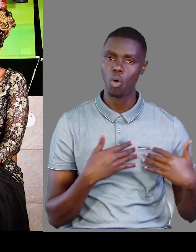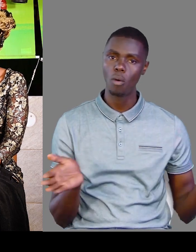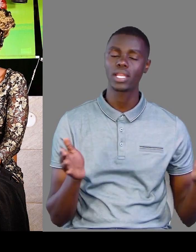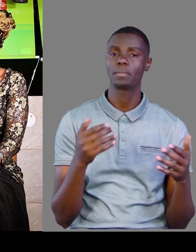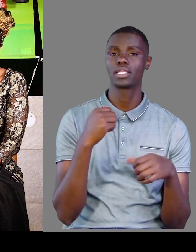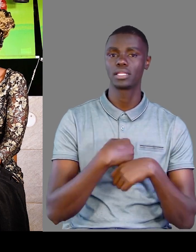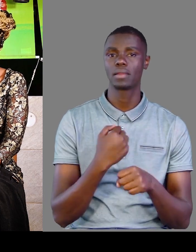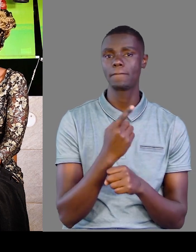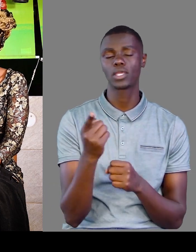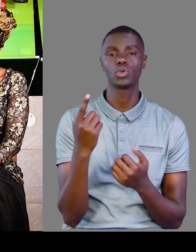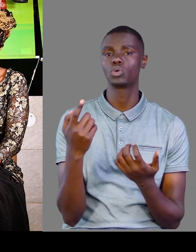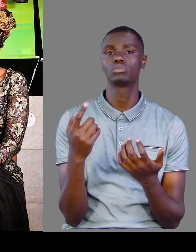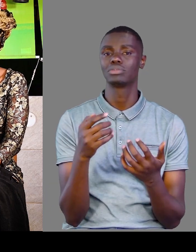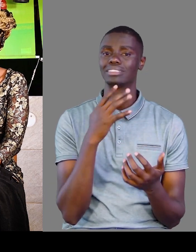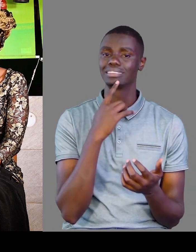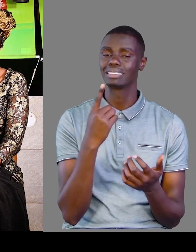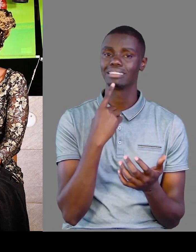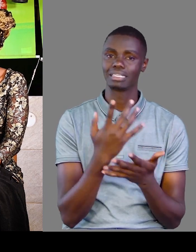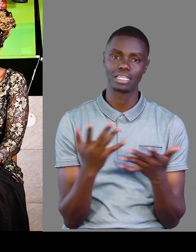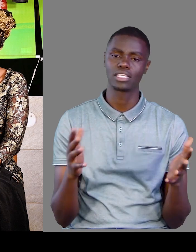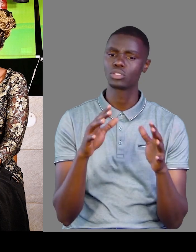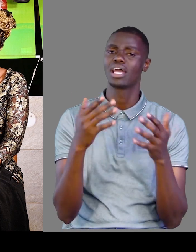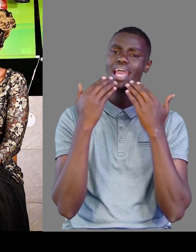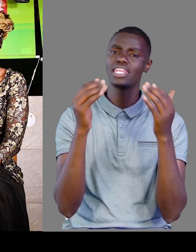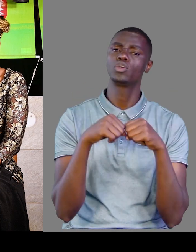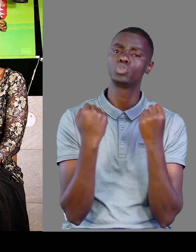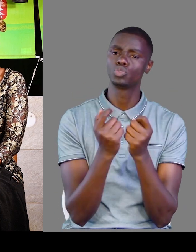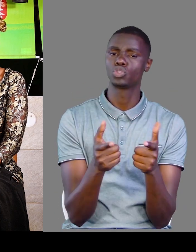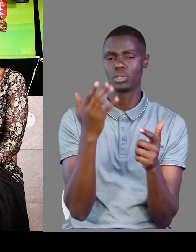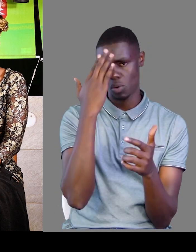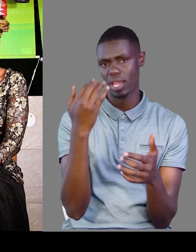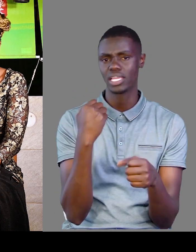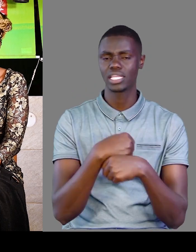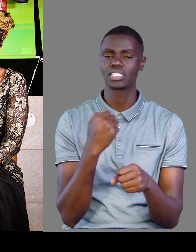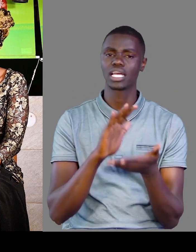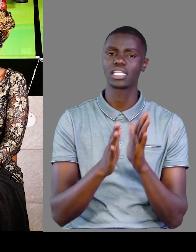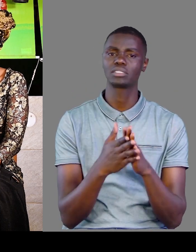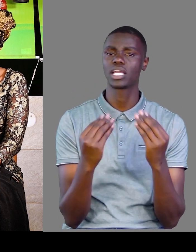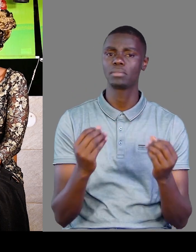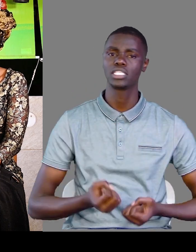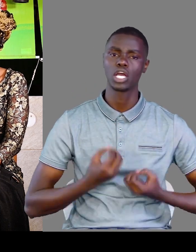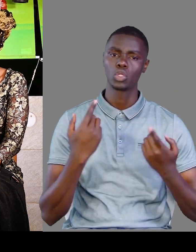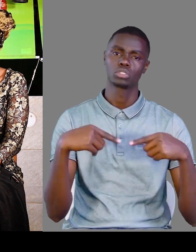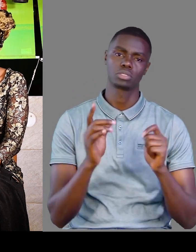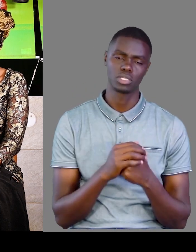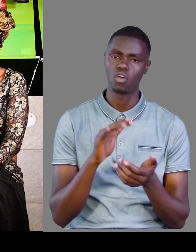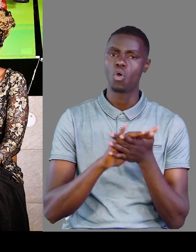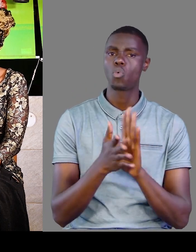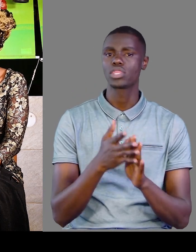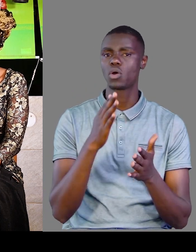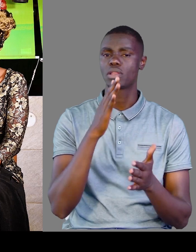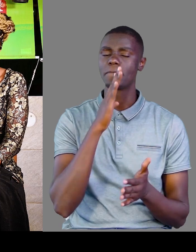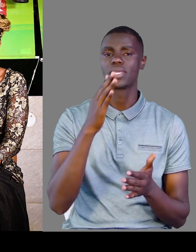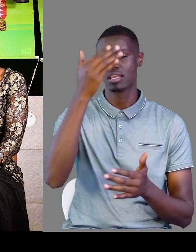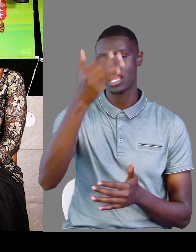in front of people. And we thank the media, because social media has made it very easy for people to express themselves without being in front of people. So I can give you a